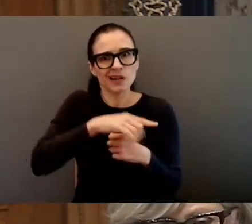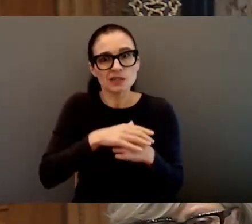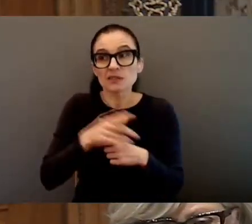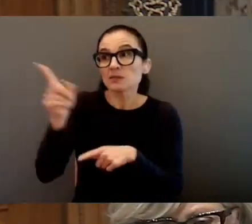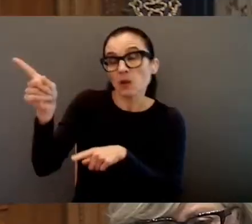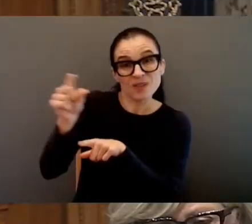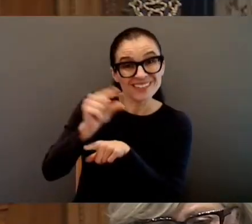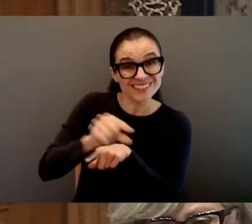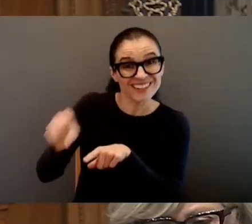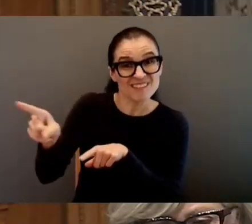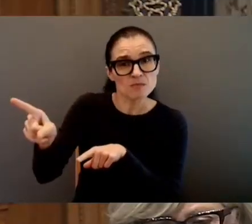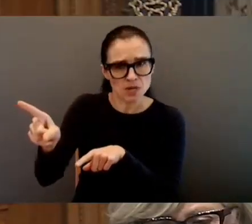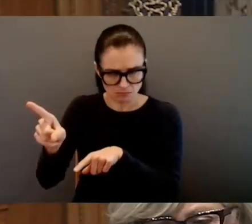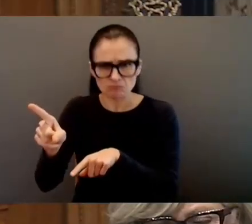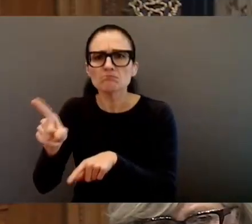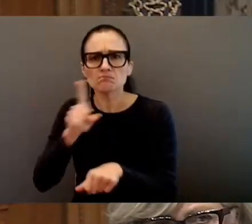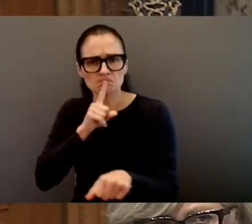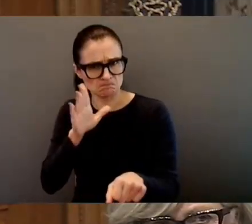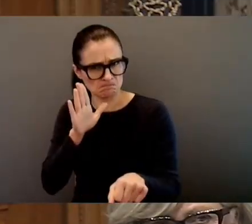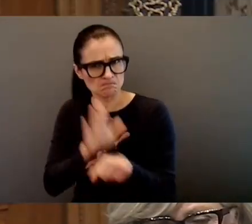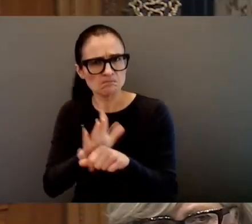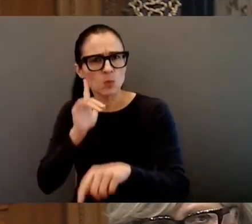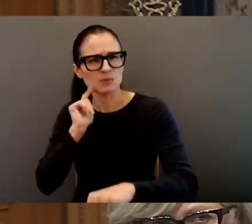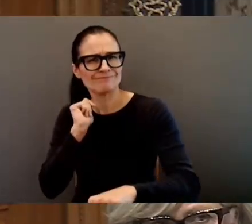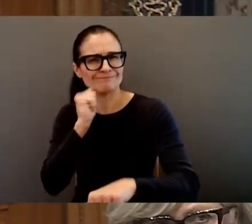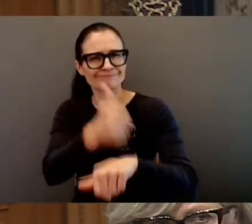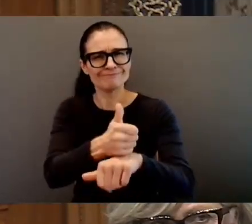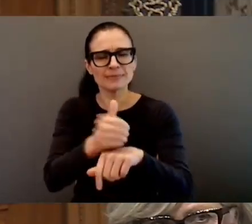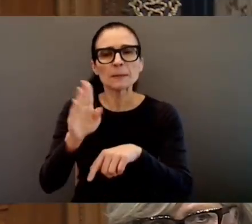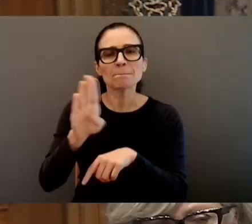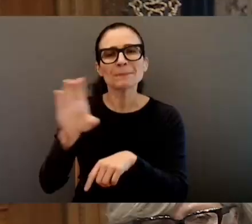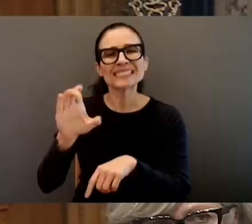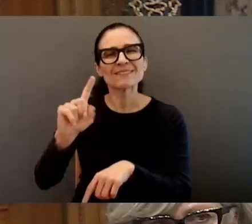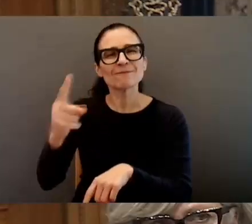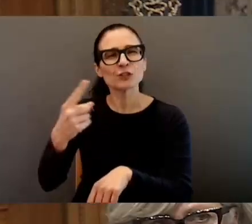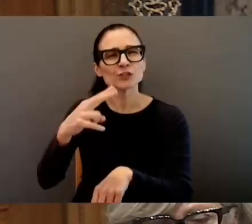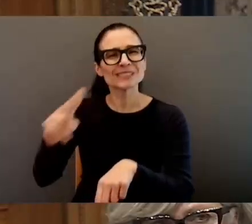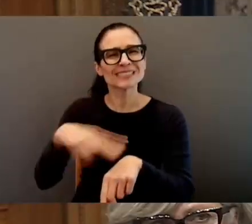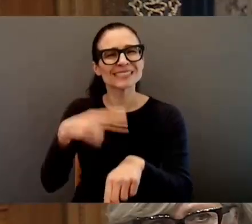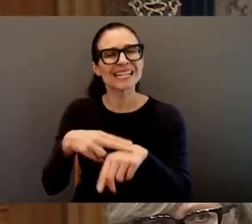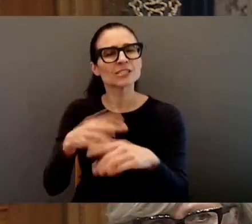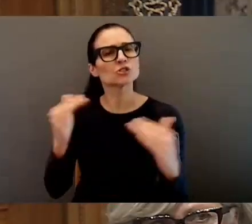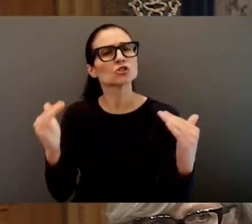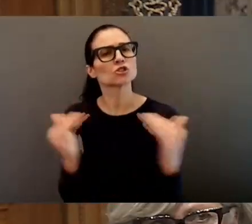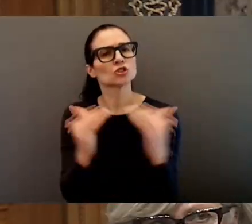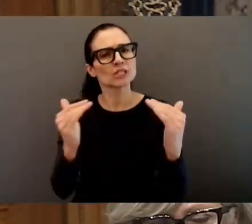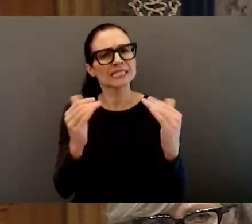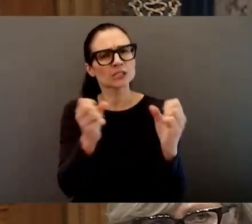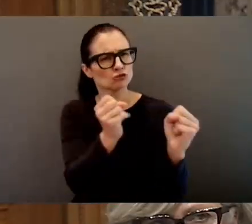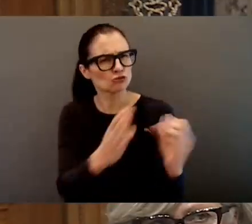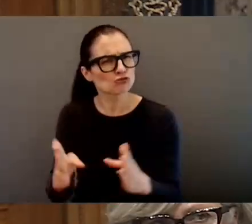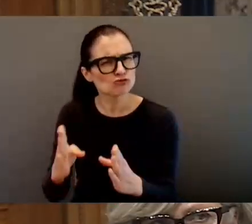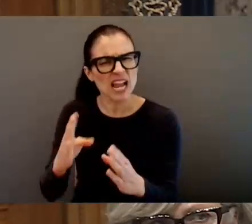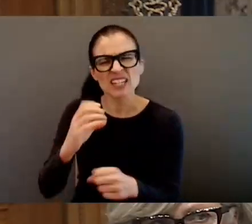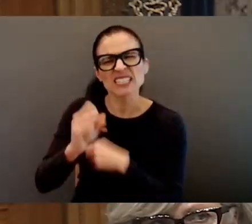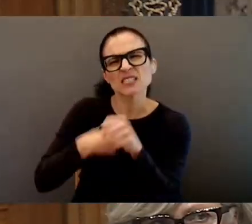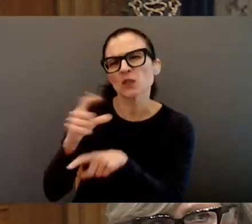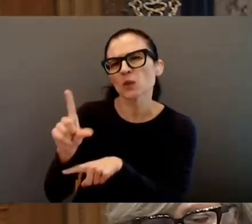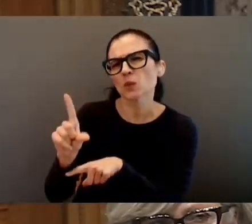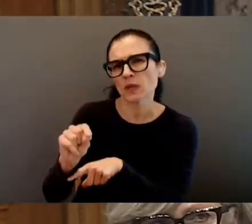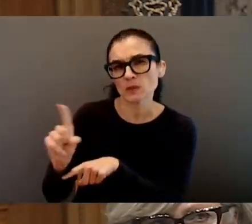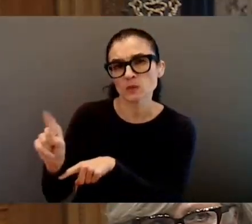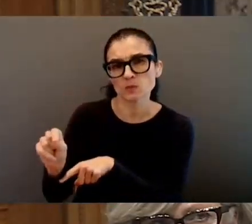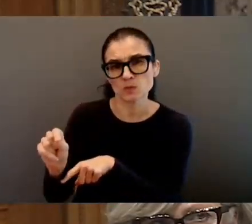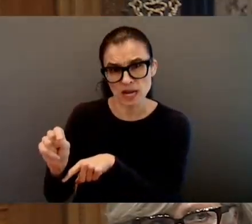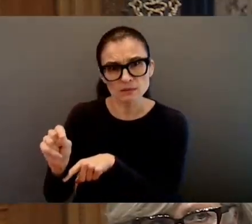for Indigenous people. So, through you, Mr. Speaker, to the Attorney General, when will this government fully implement the